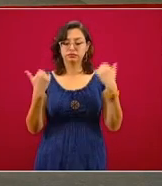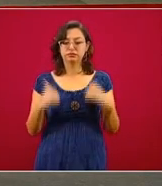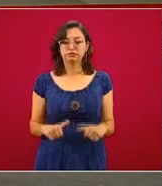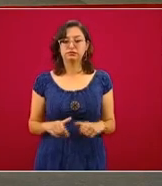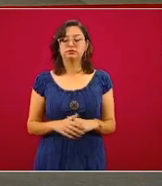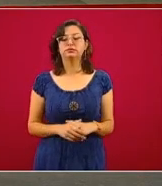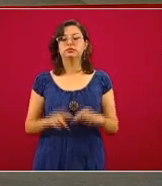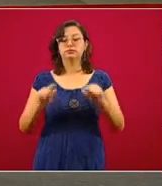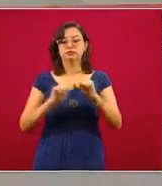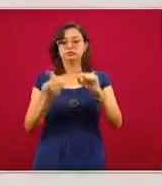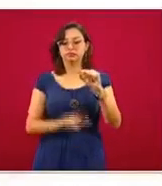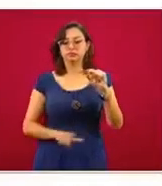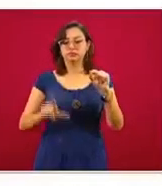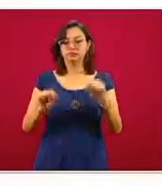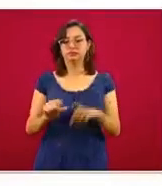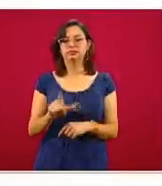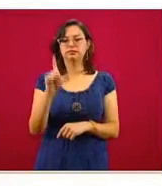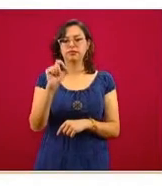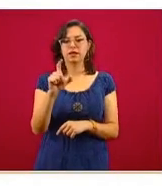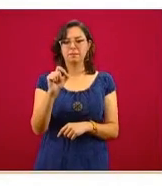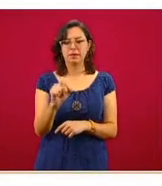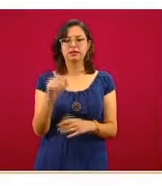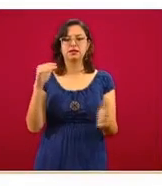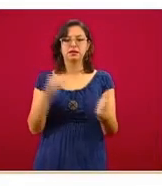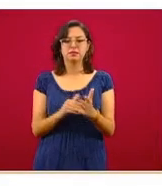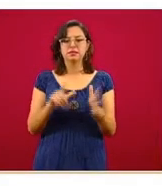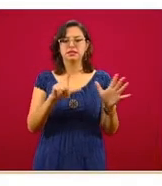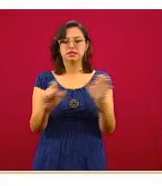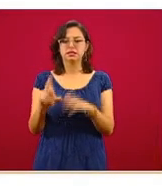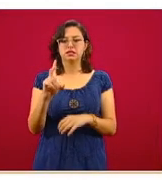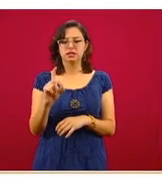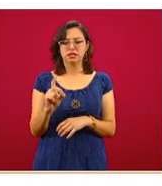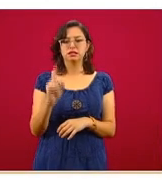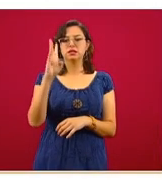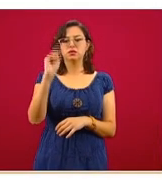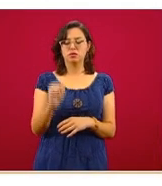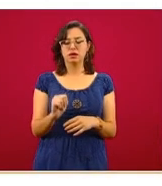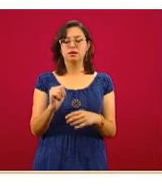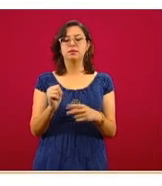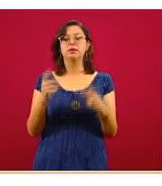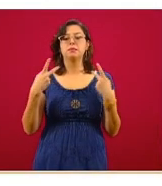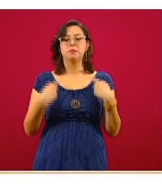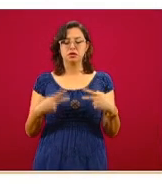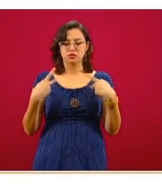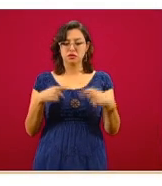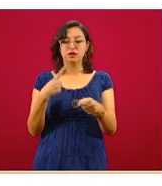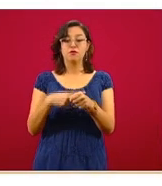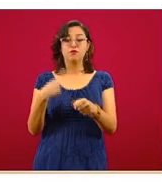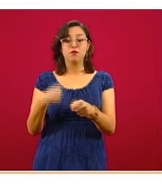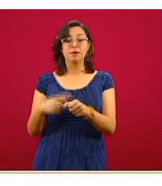These are our numbers for the national situation. We have